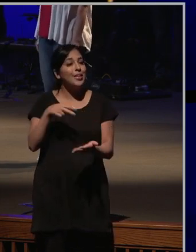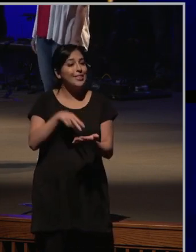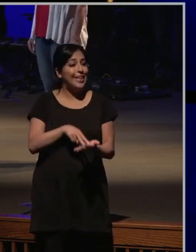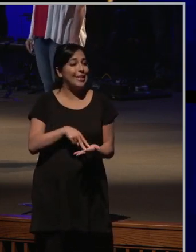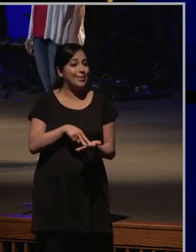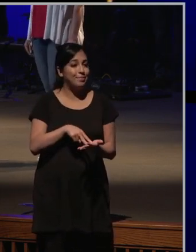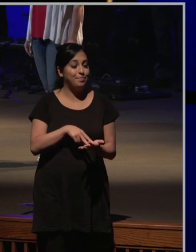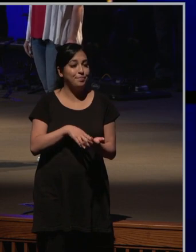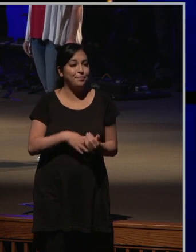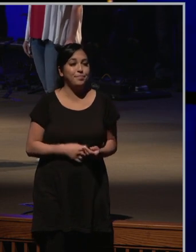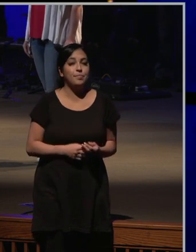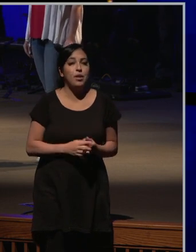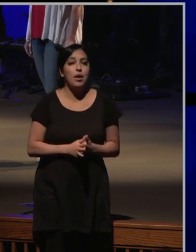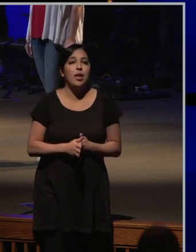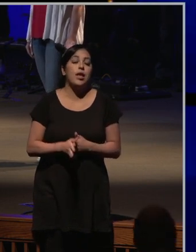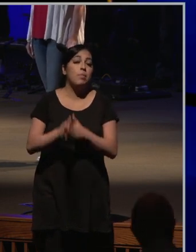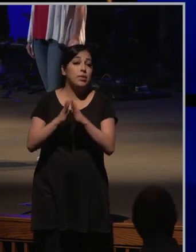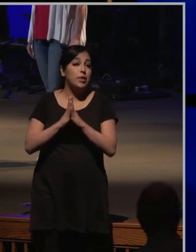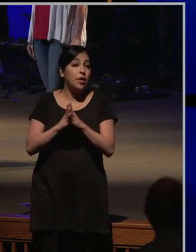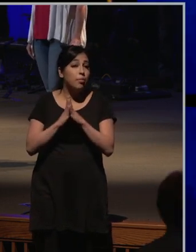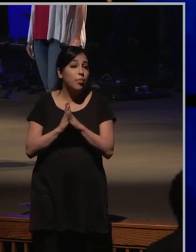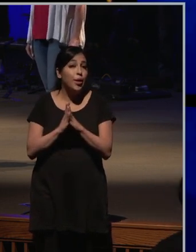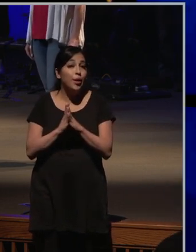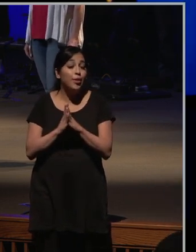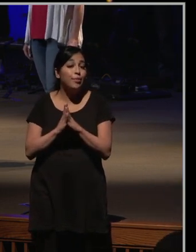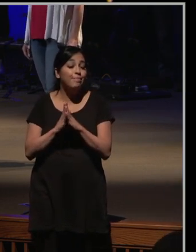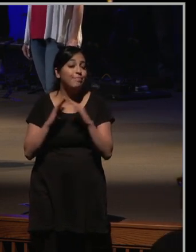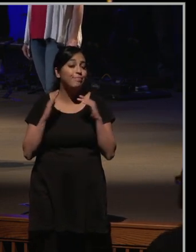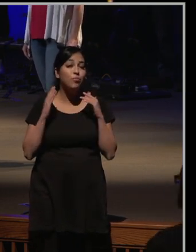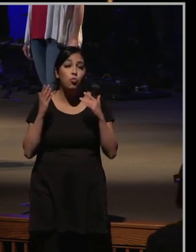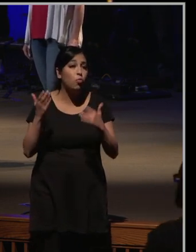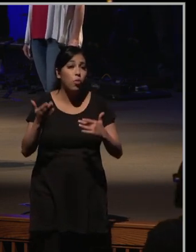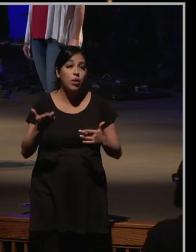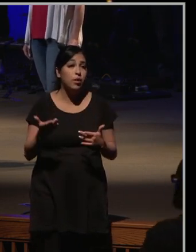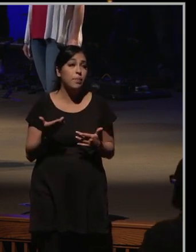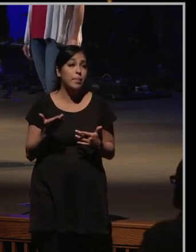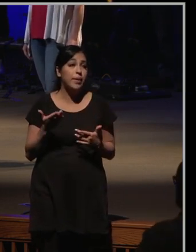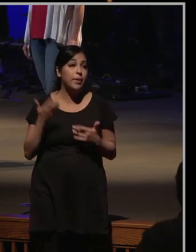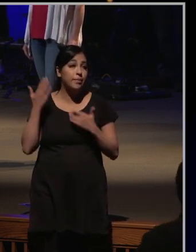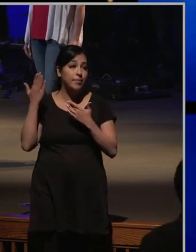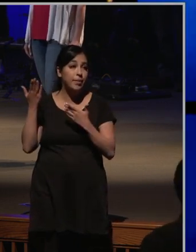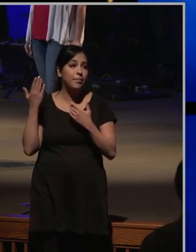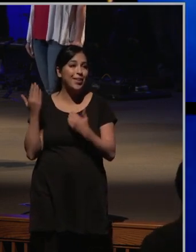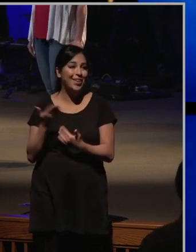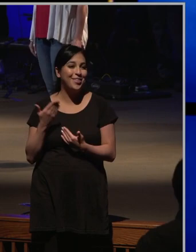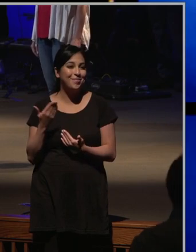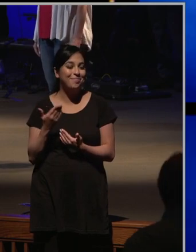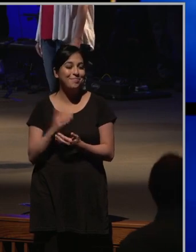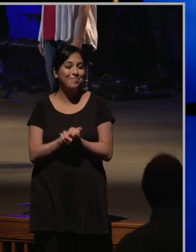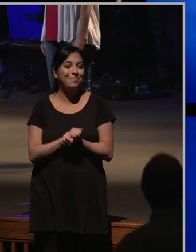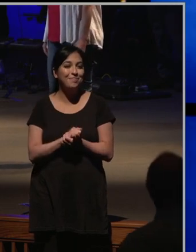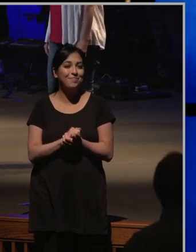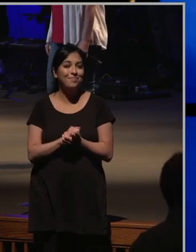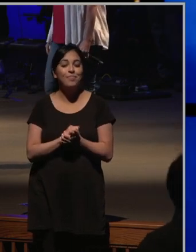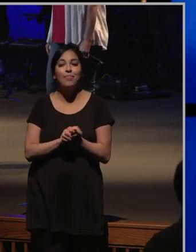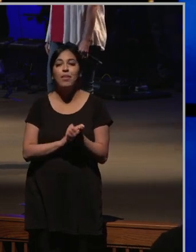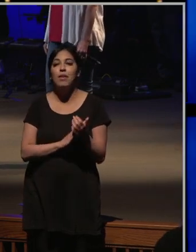I'm going to say a prayer, welcome him here, and just ask that he would be with us in our time of worship. Let's pray